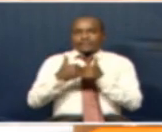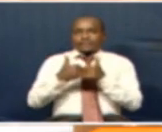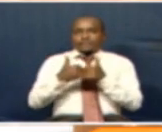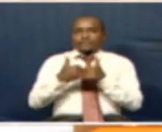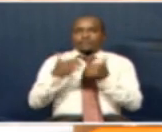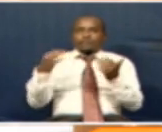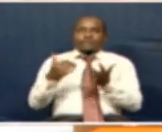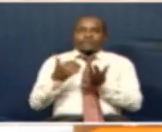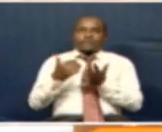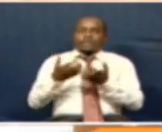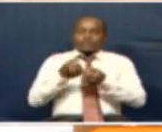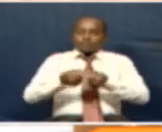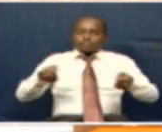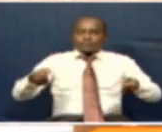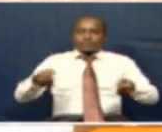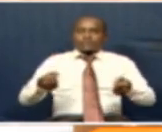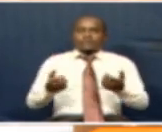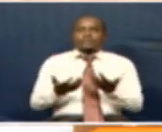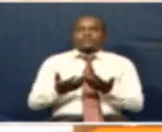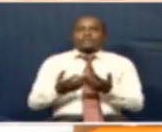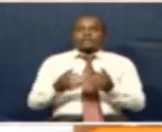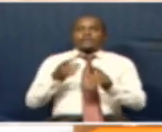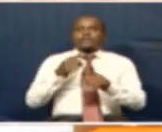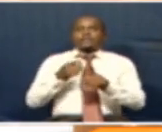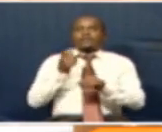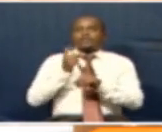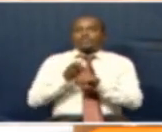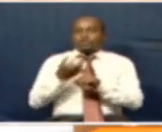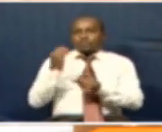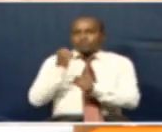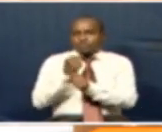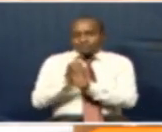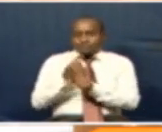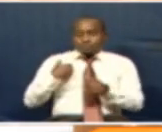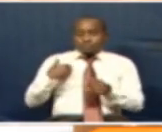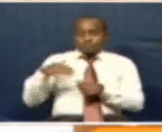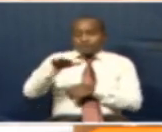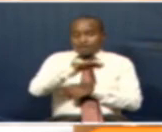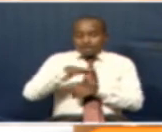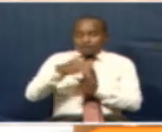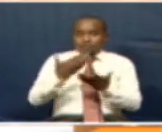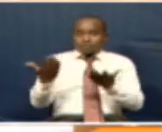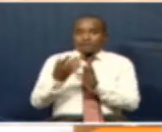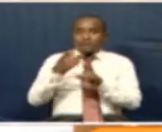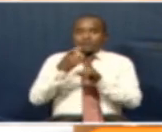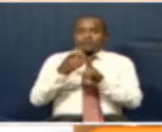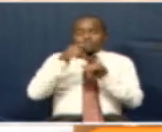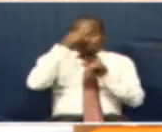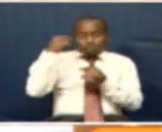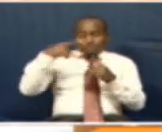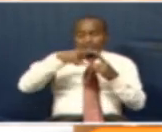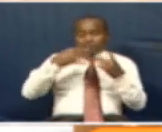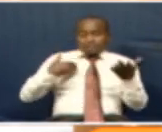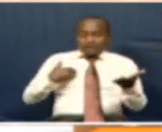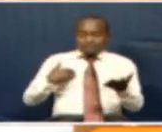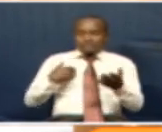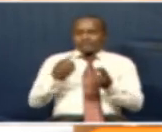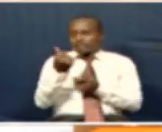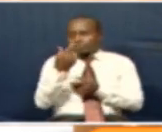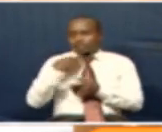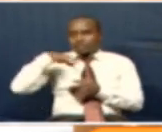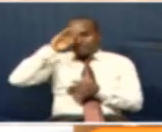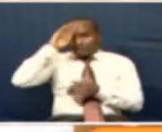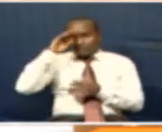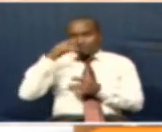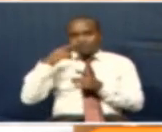facilitation, the equipment, you know, their tools of trade. There are areas where since there is a gap, then it's a bit frustrating for you to